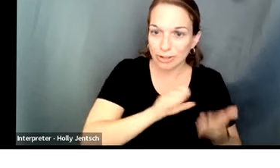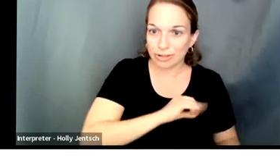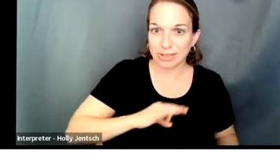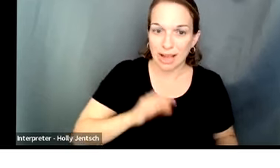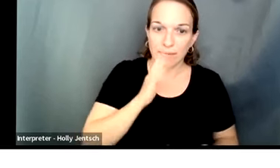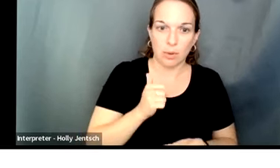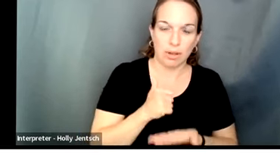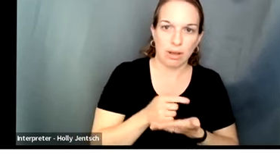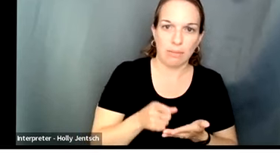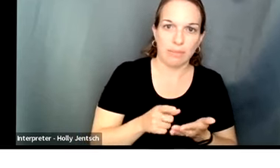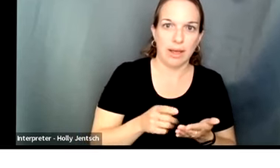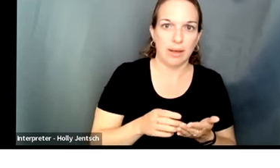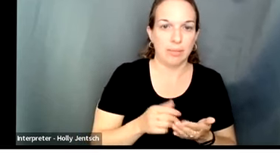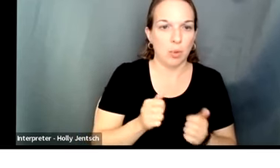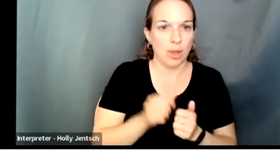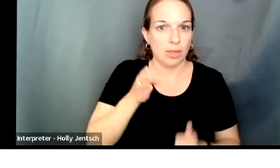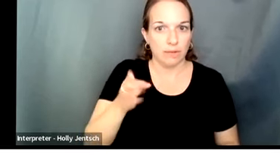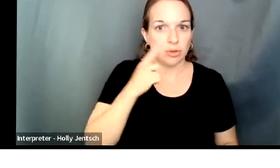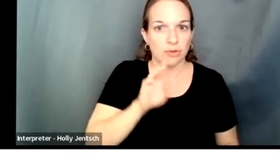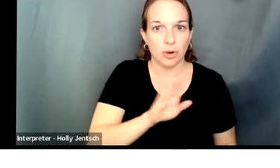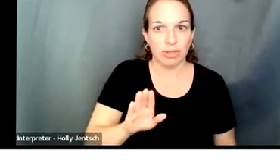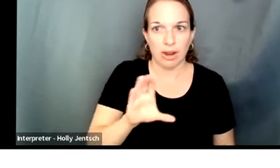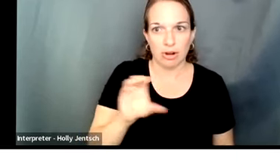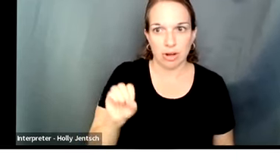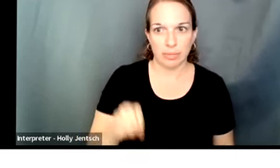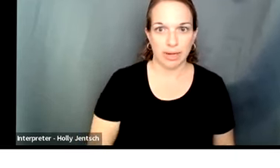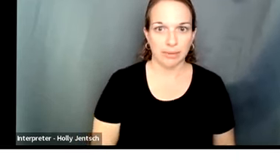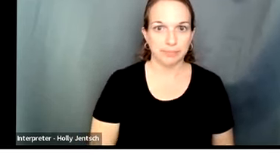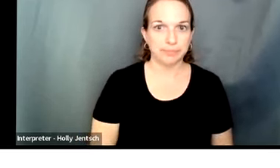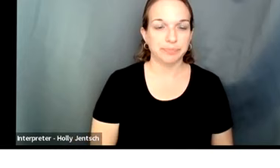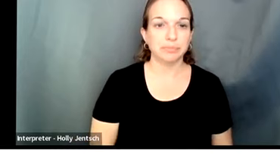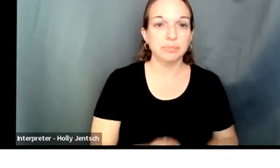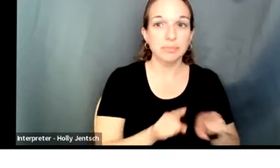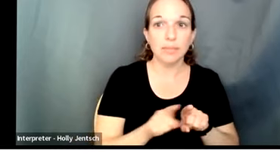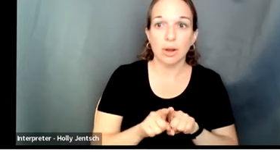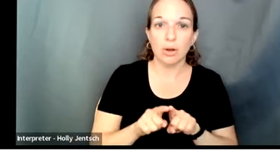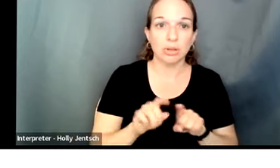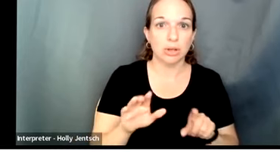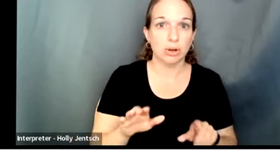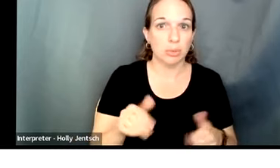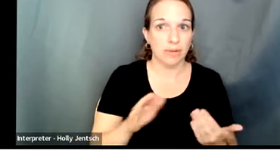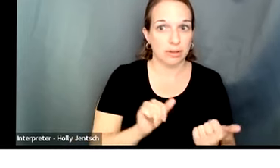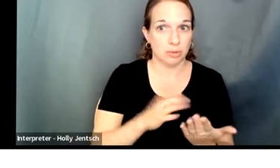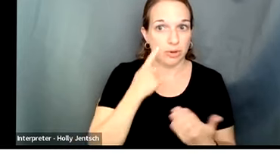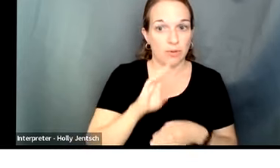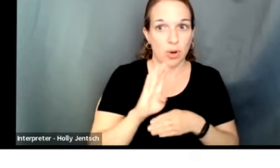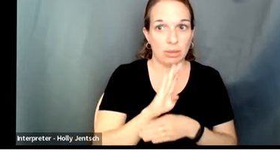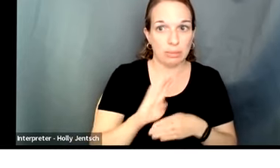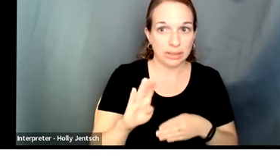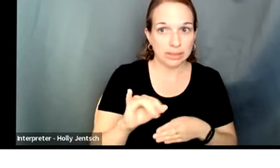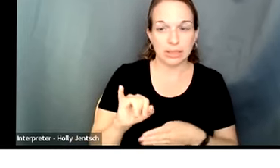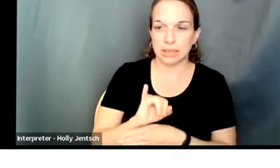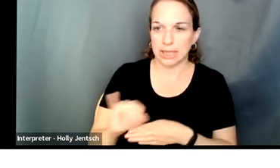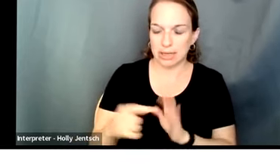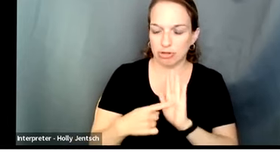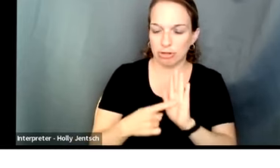them with the future of their company. It also gives these people a way, the business and industry